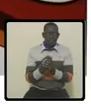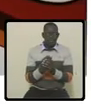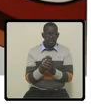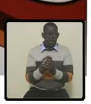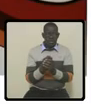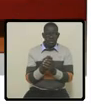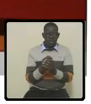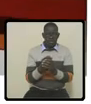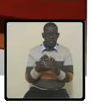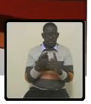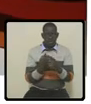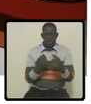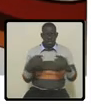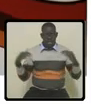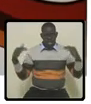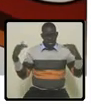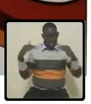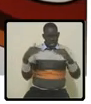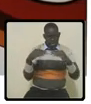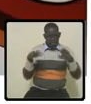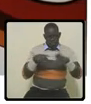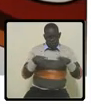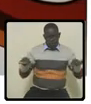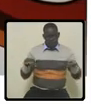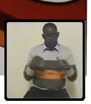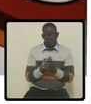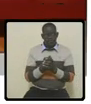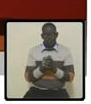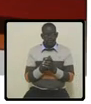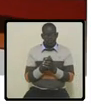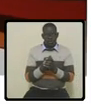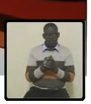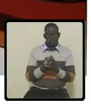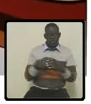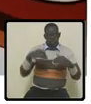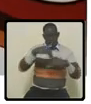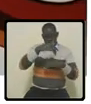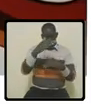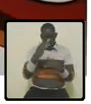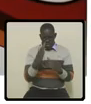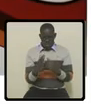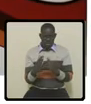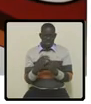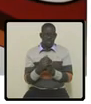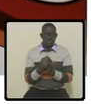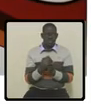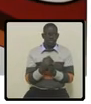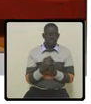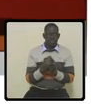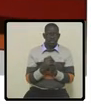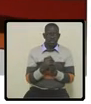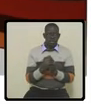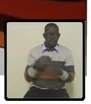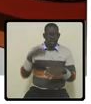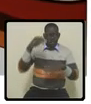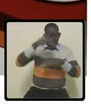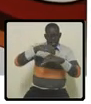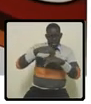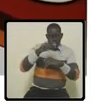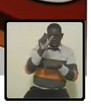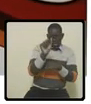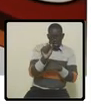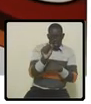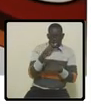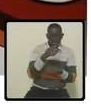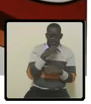when force is applied equally from both sides to form a fold with even sides. The top of the fold,